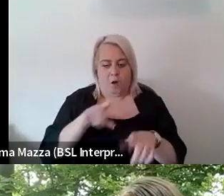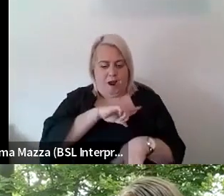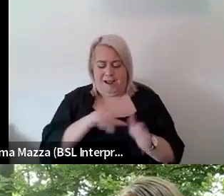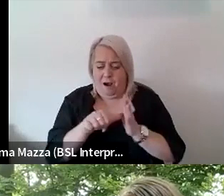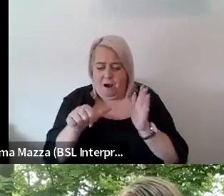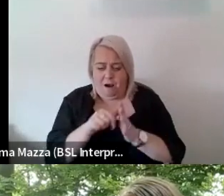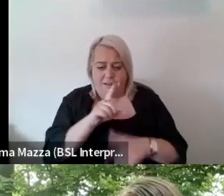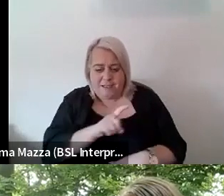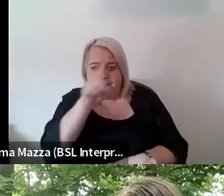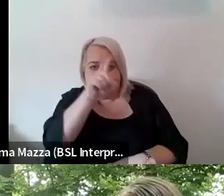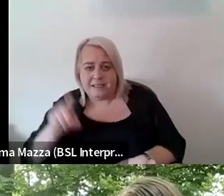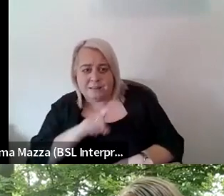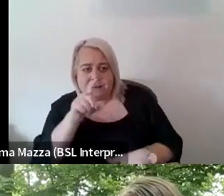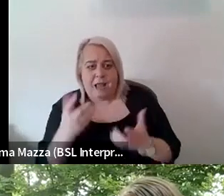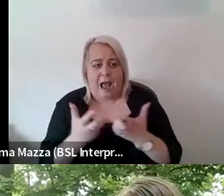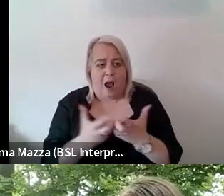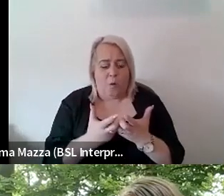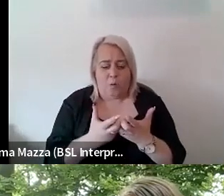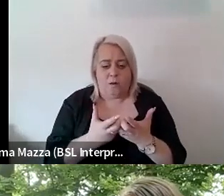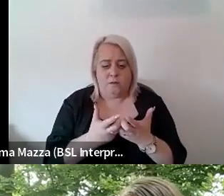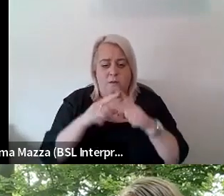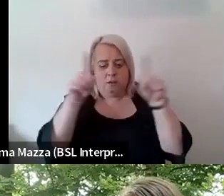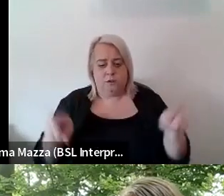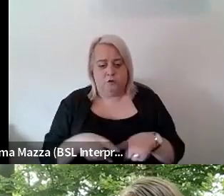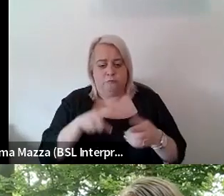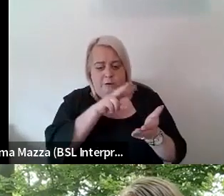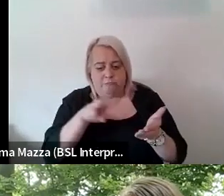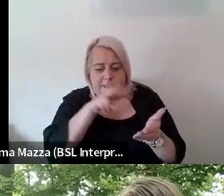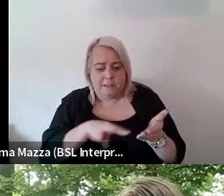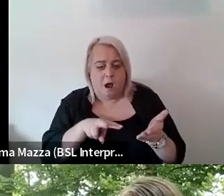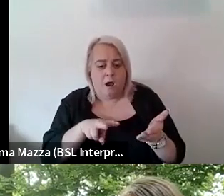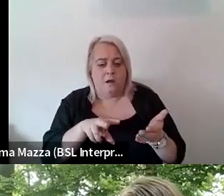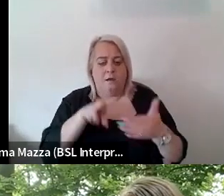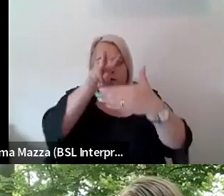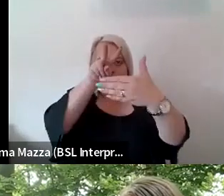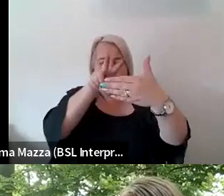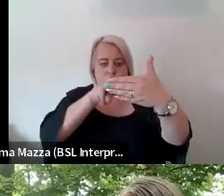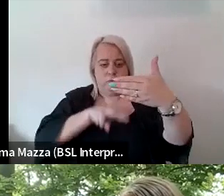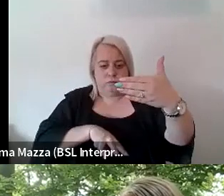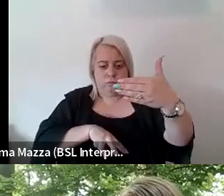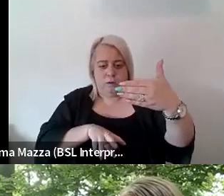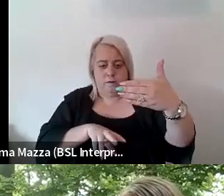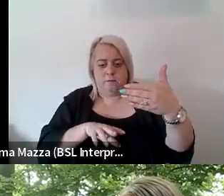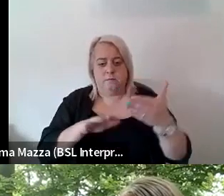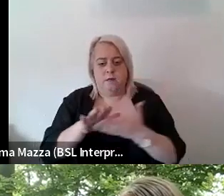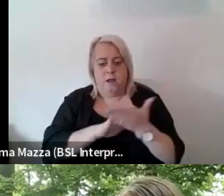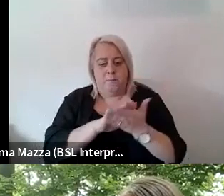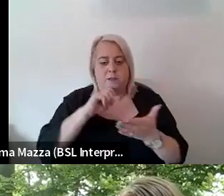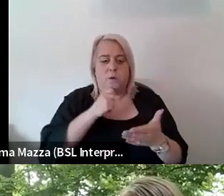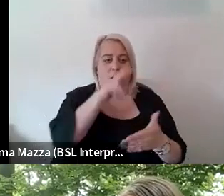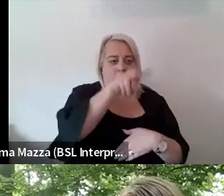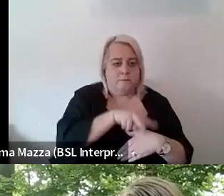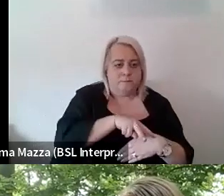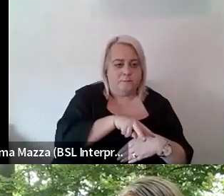And that's a very key. So because the screen reader reads vertically rather than horizontally, so it goes like a column from the